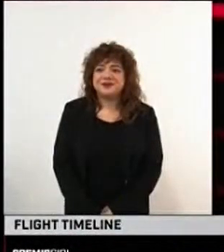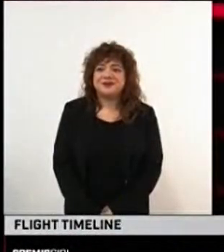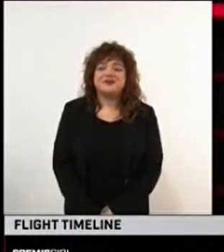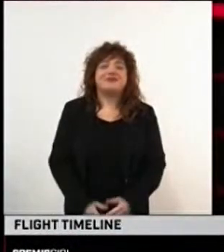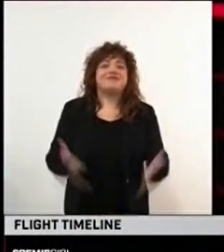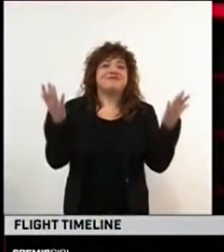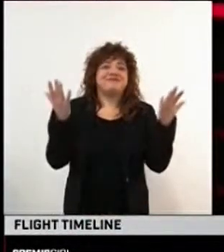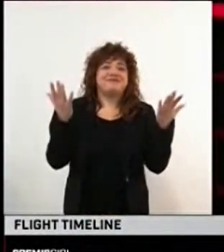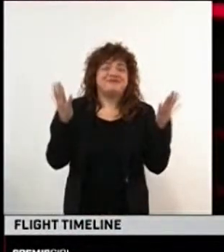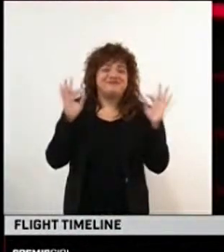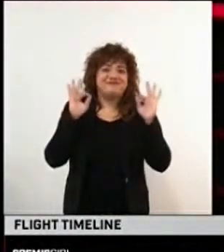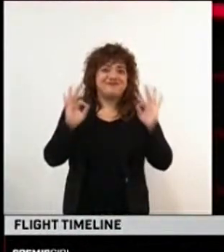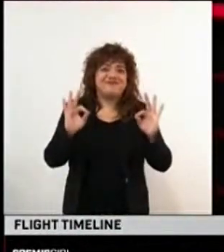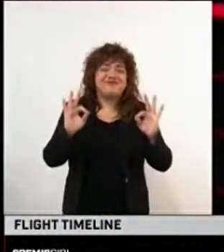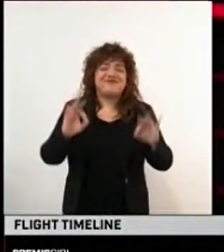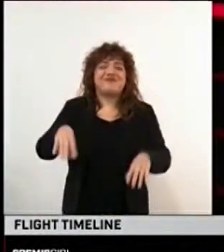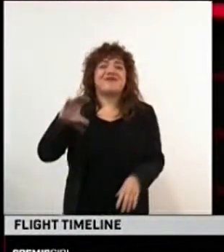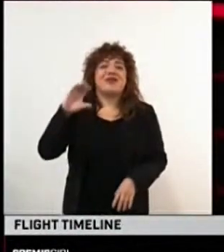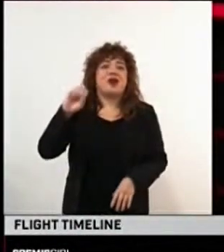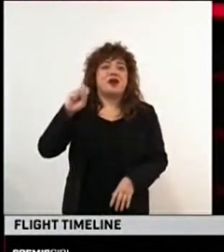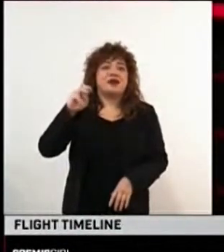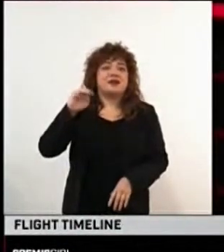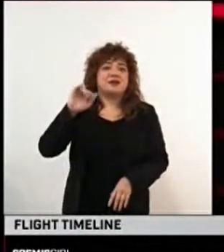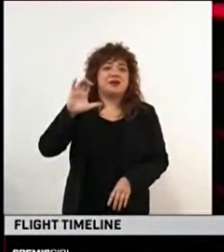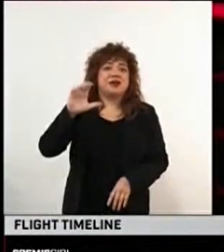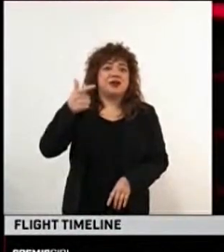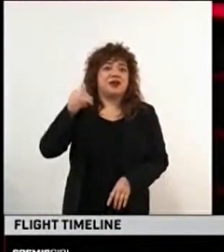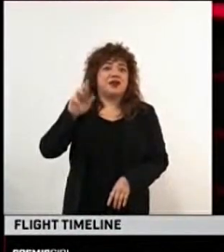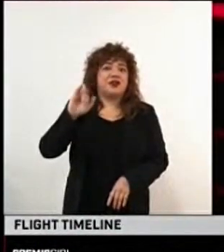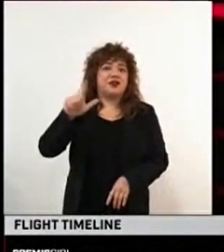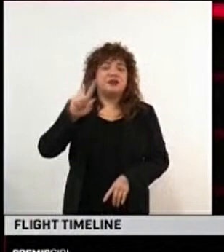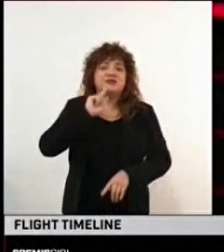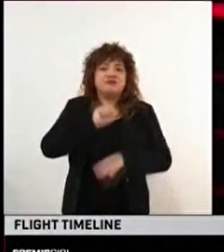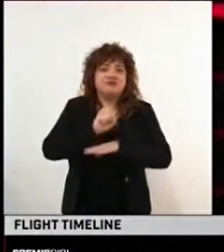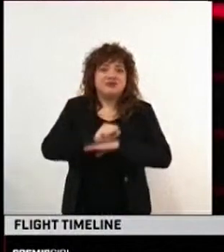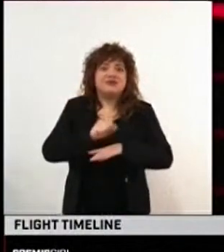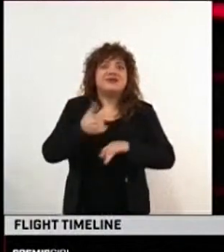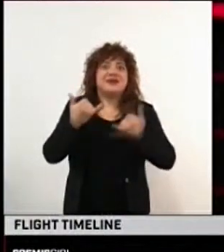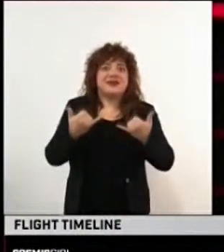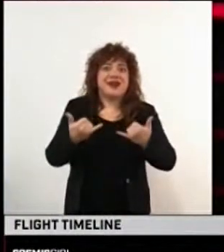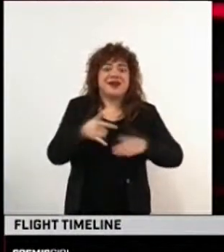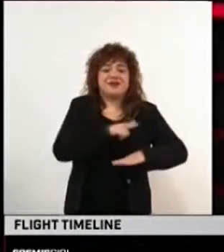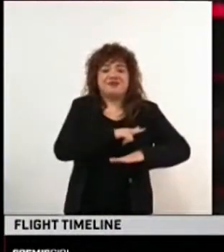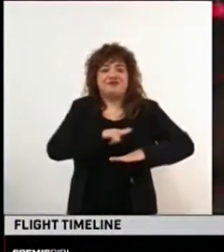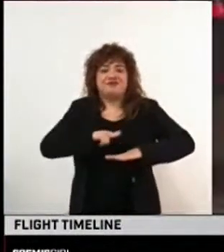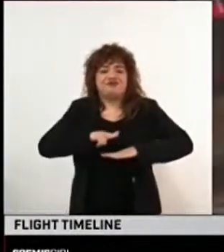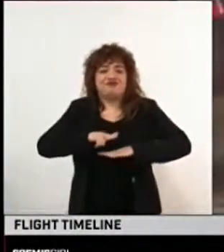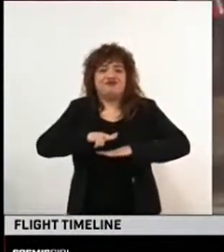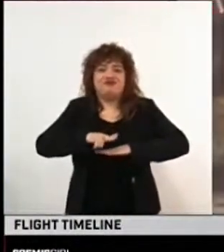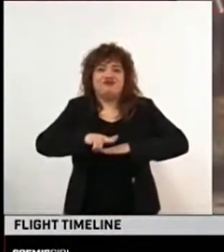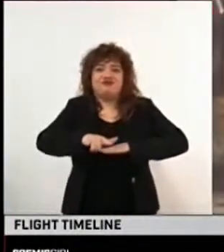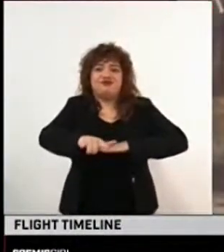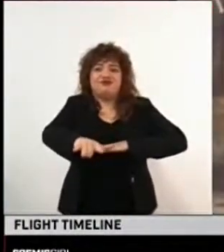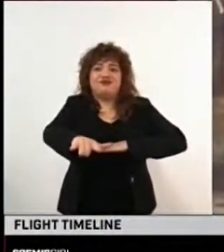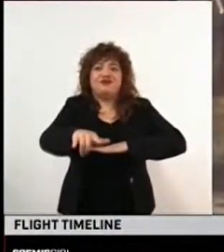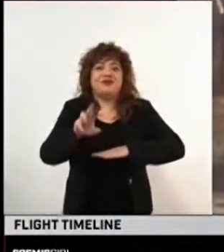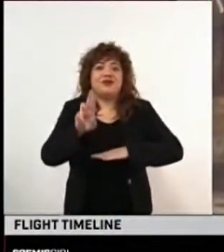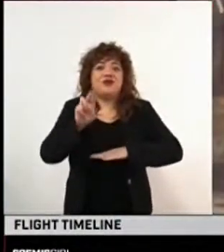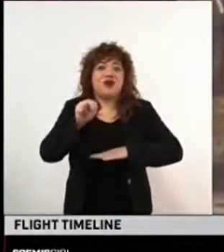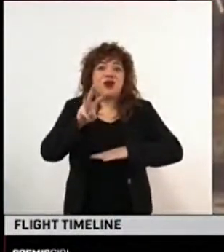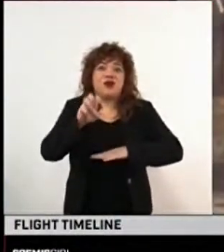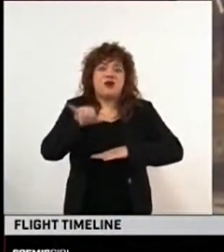Alrighty, everyone, it looks like Cosmic Girl is moving towards the runway. She should be wheels up in no time. I'm pretty pumped. What about you guys? Oh,